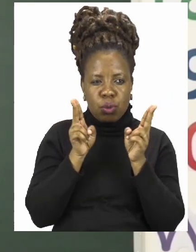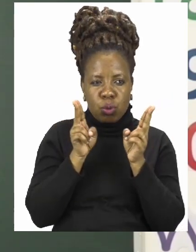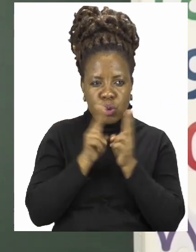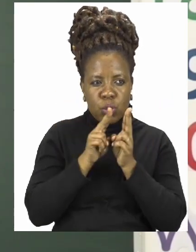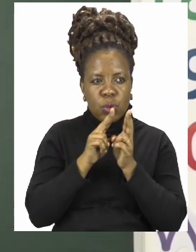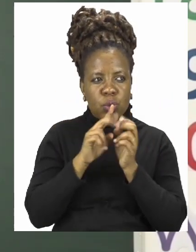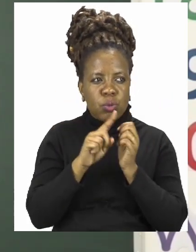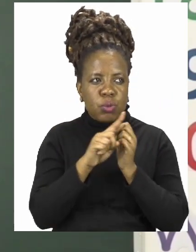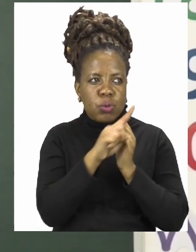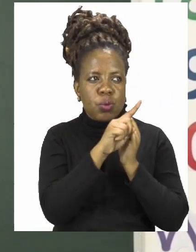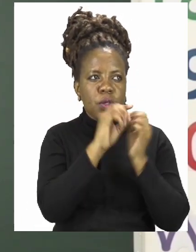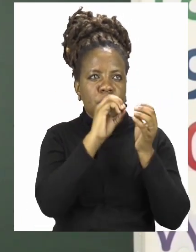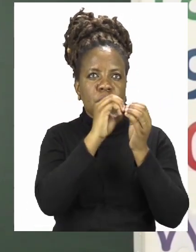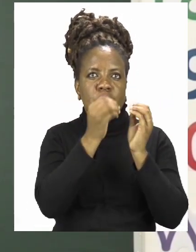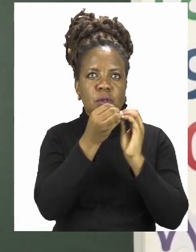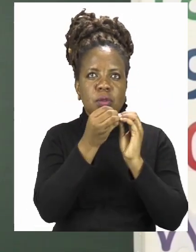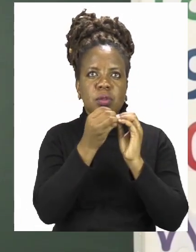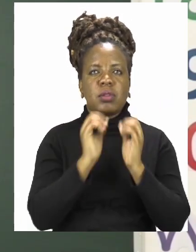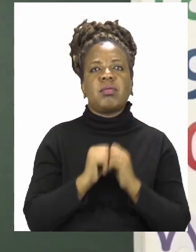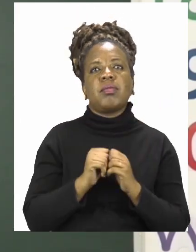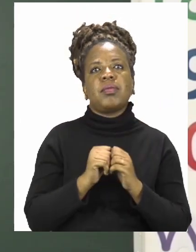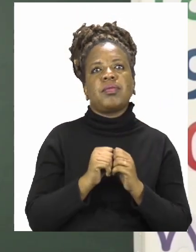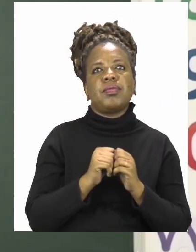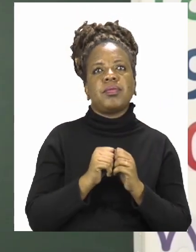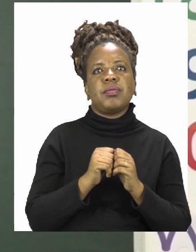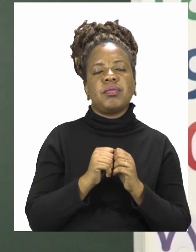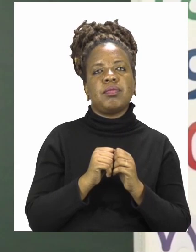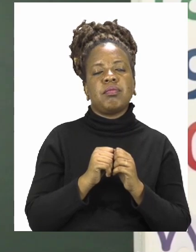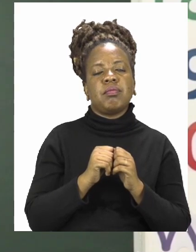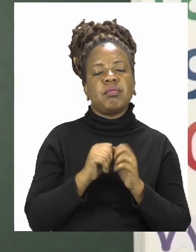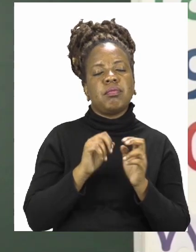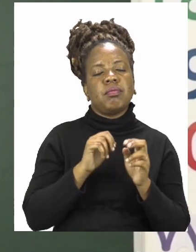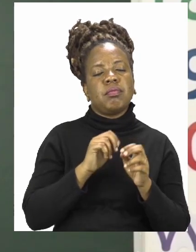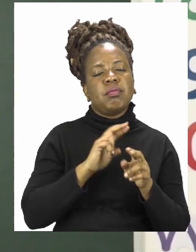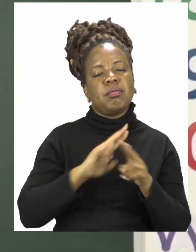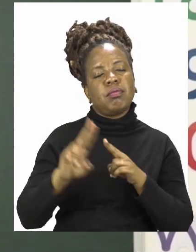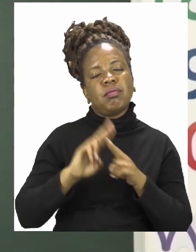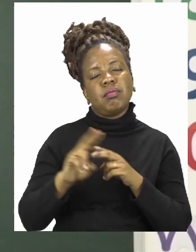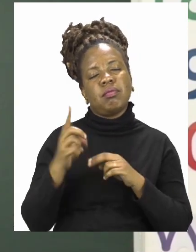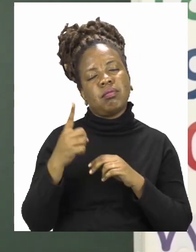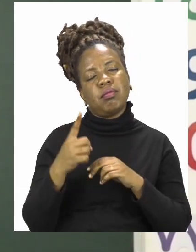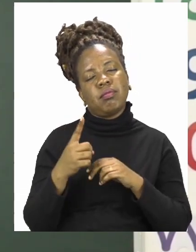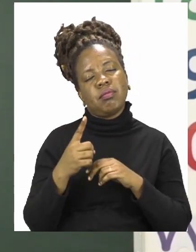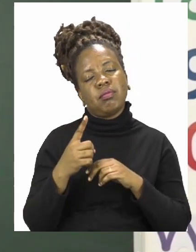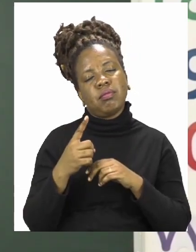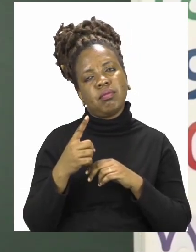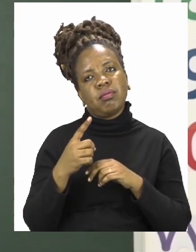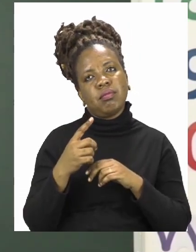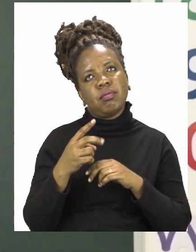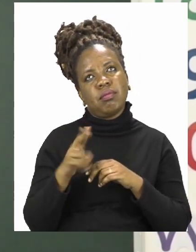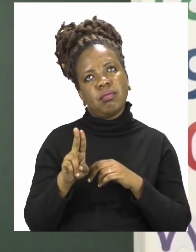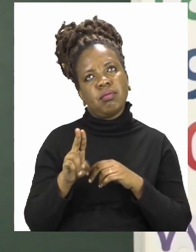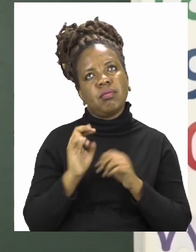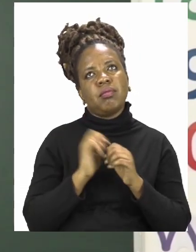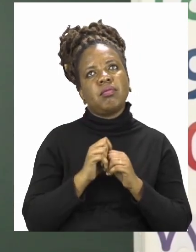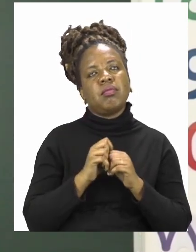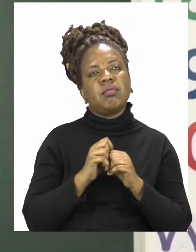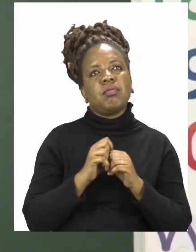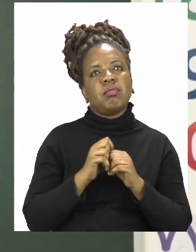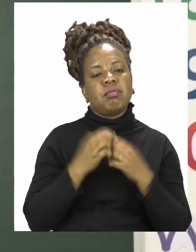the number it is pointing to. Take your time, boys and girls, and when you are done, try and read